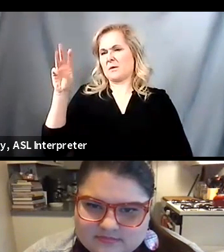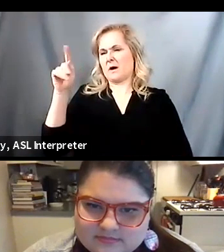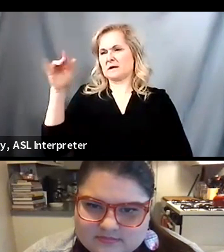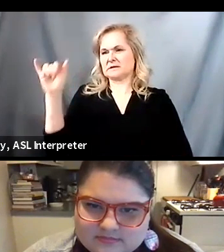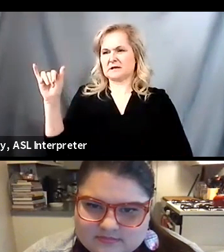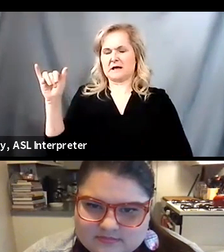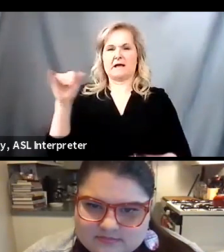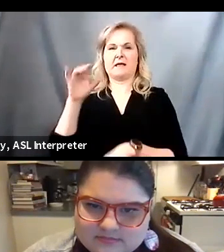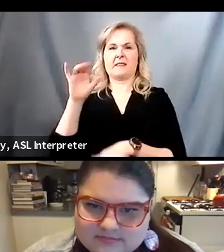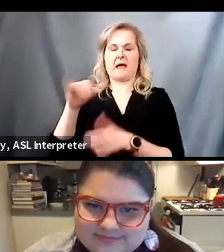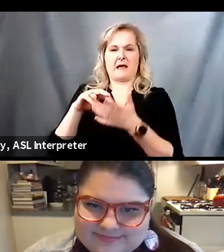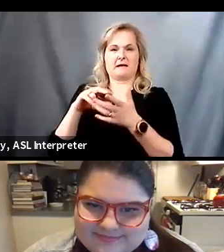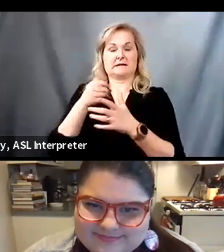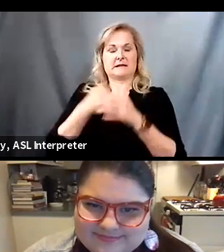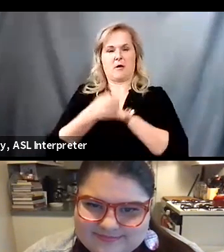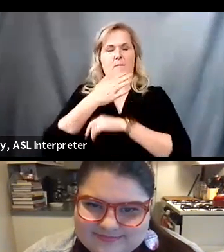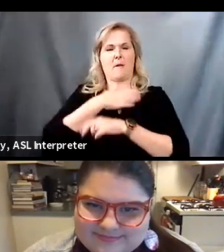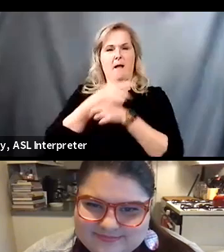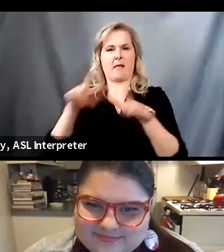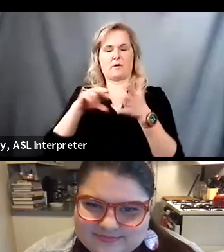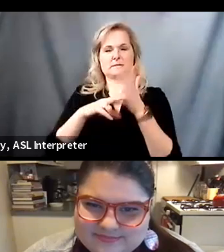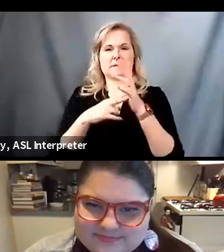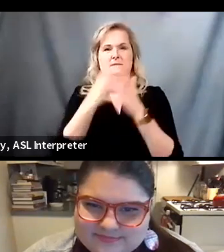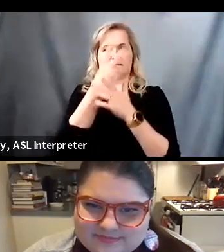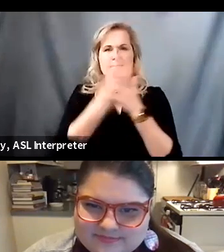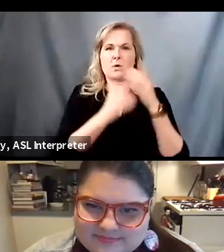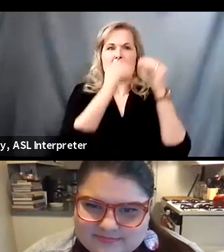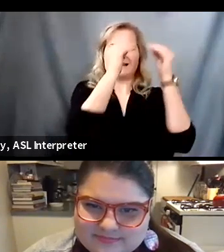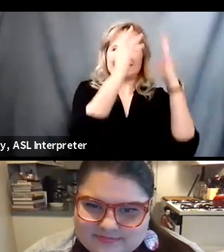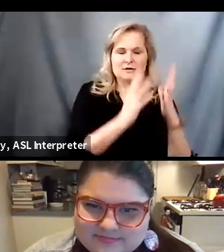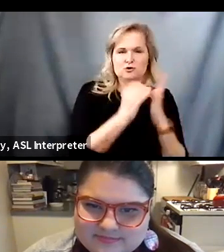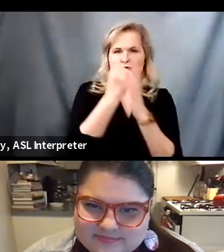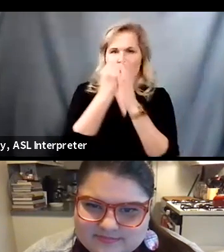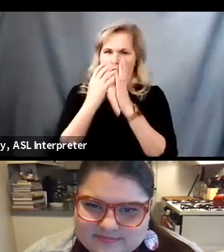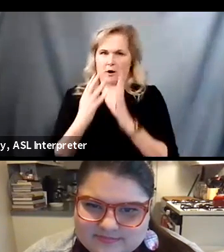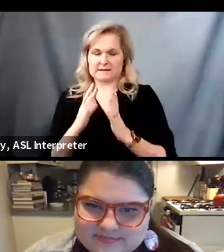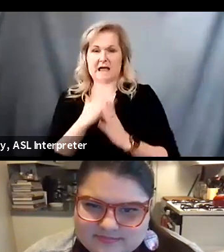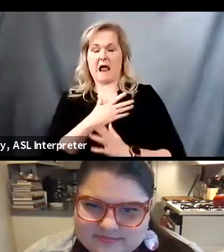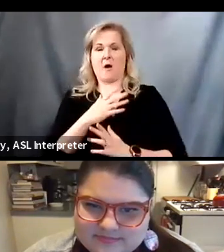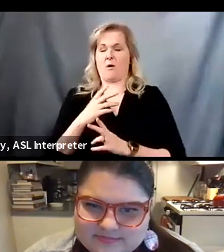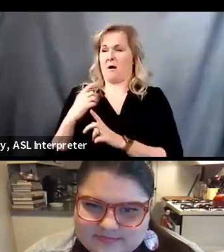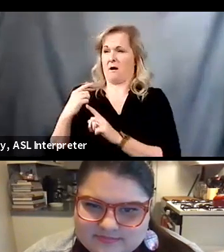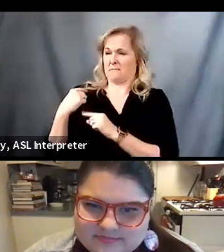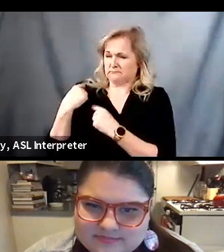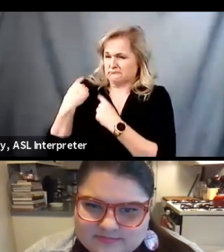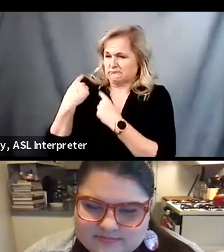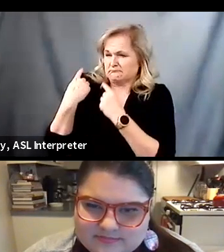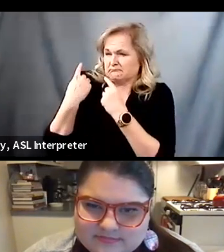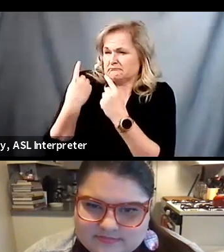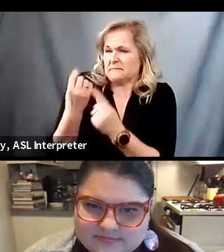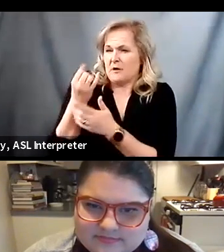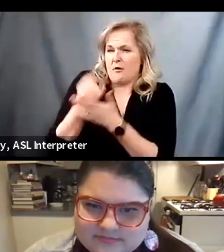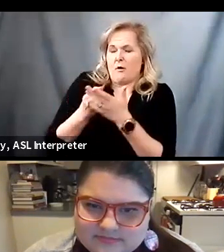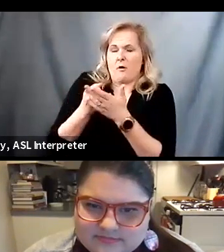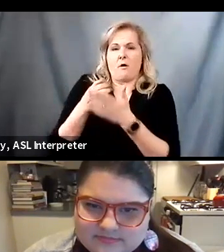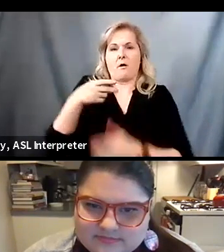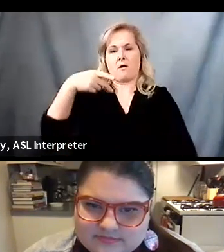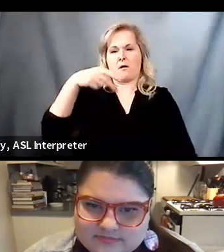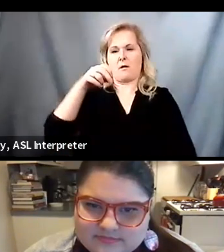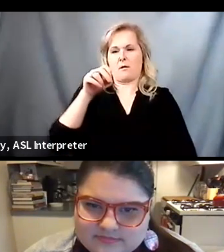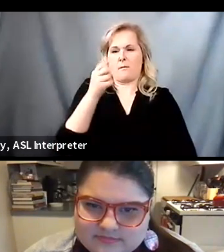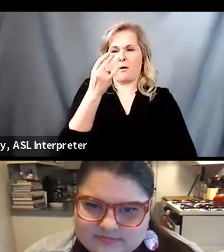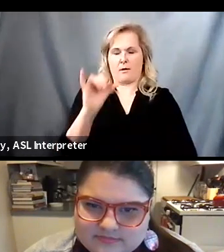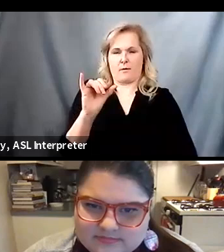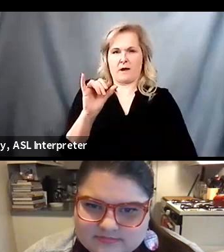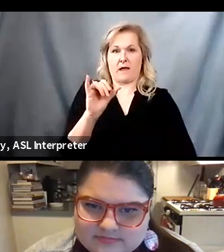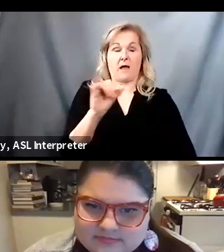teacher and artist, because our oldest art form, pottery, which we've been doing, archaeologists